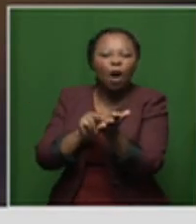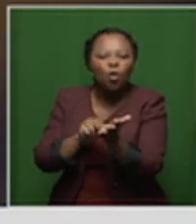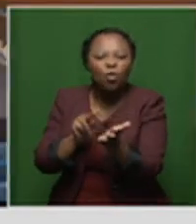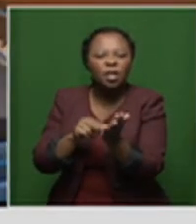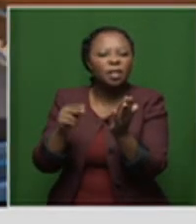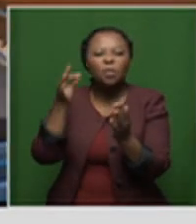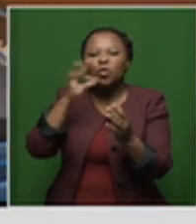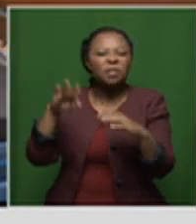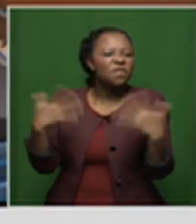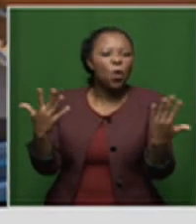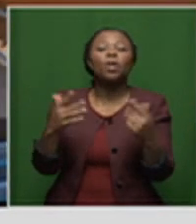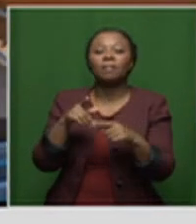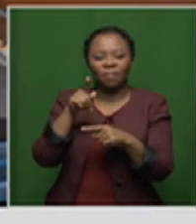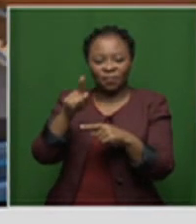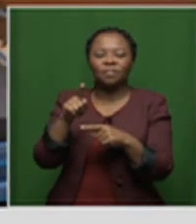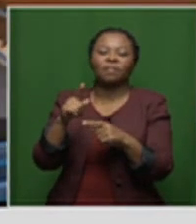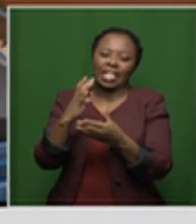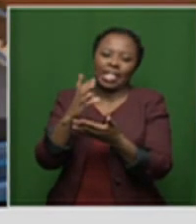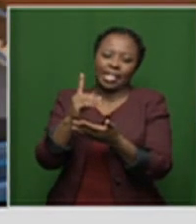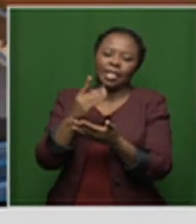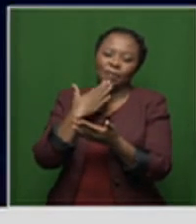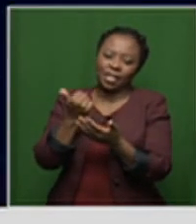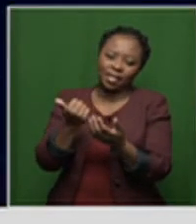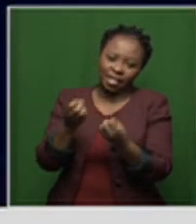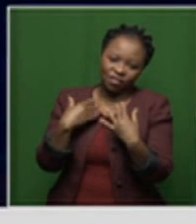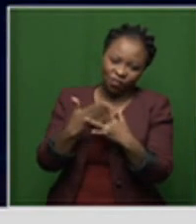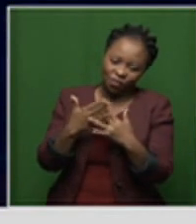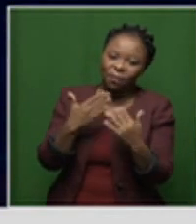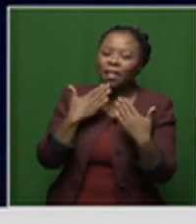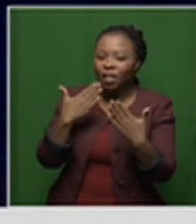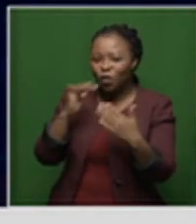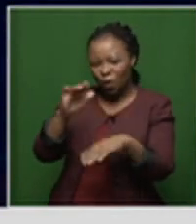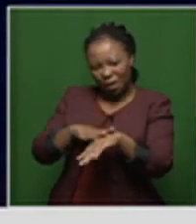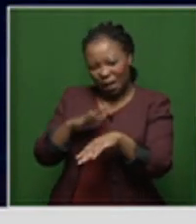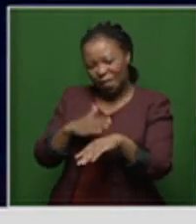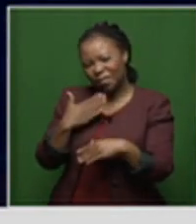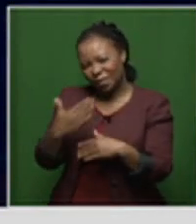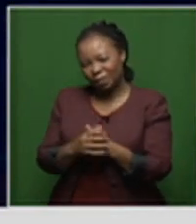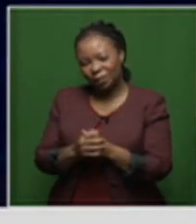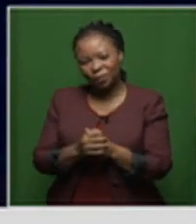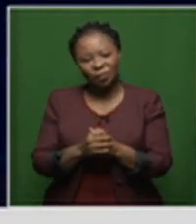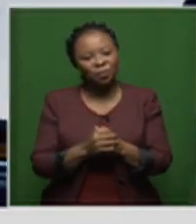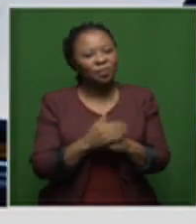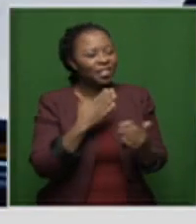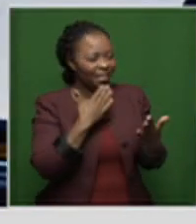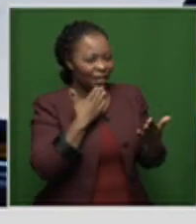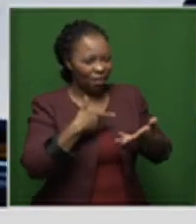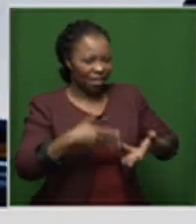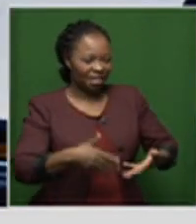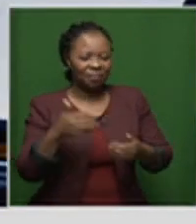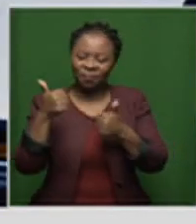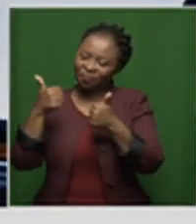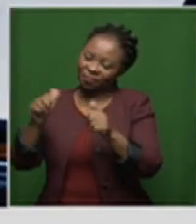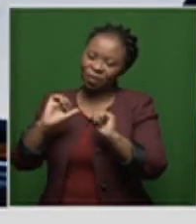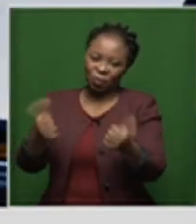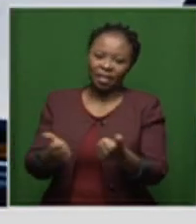music. All right, Pradon, great chatting to you. Thank you so much for your time. Thank you a lot for having me. Okay, good